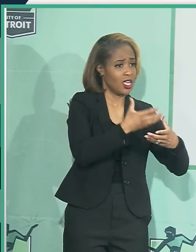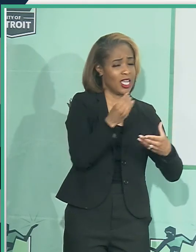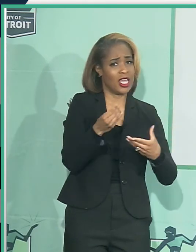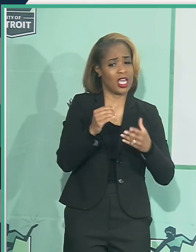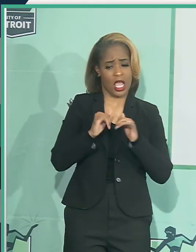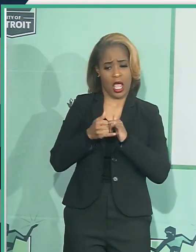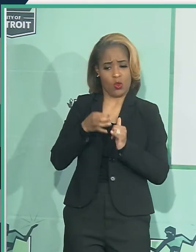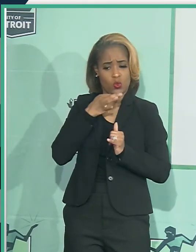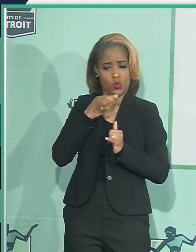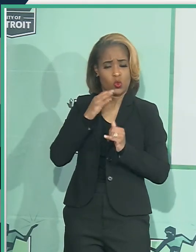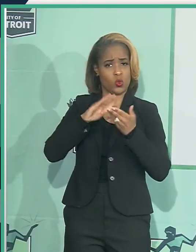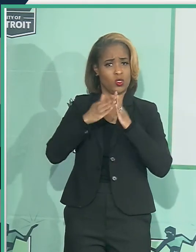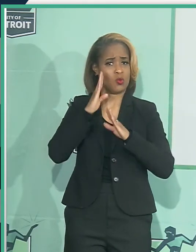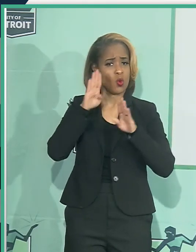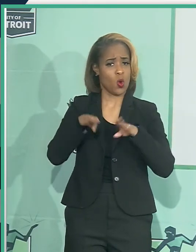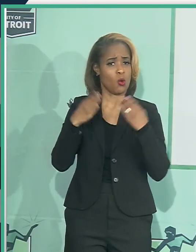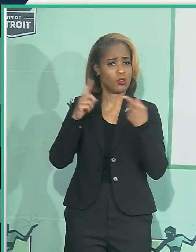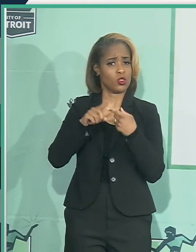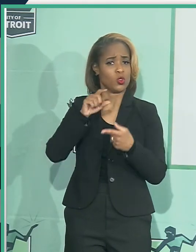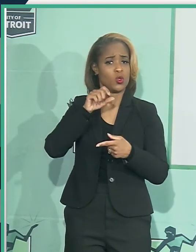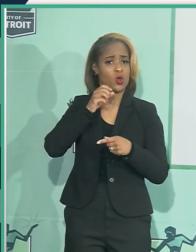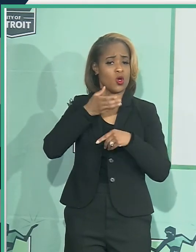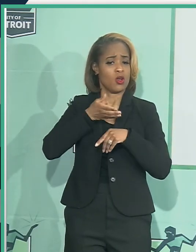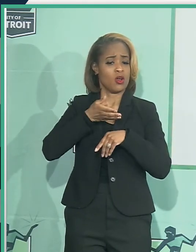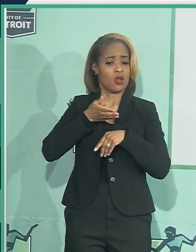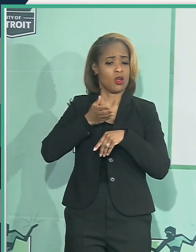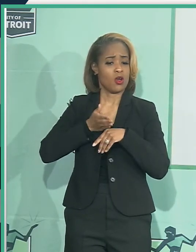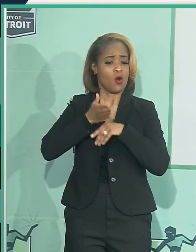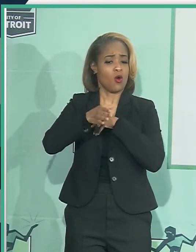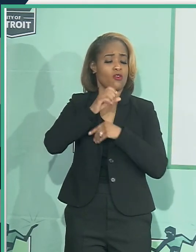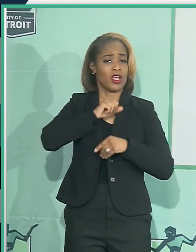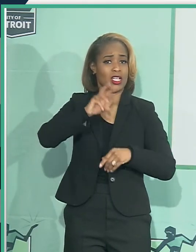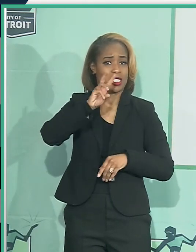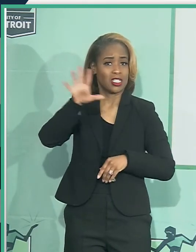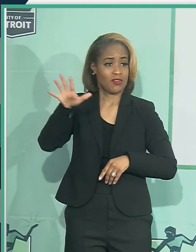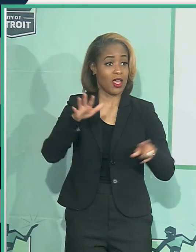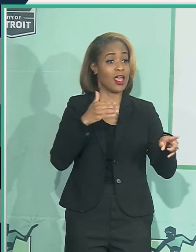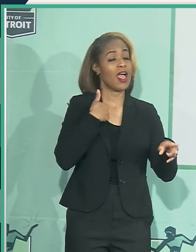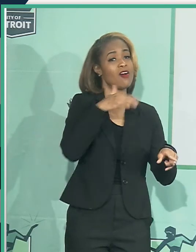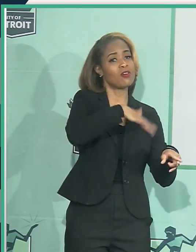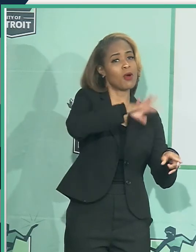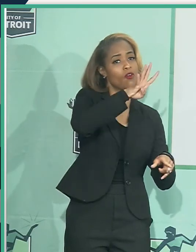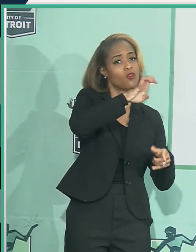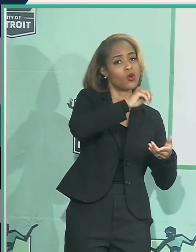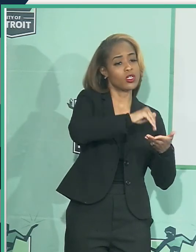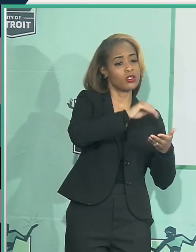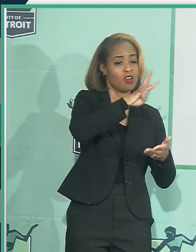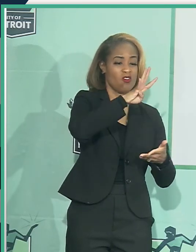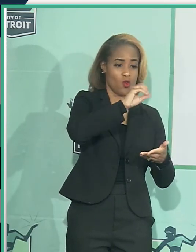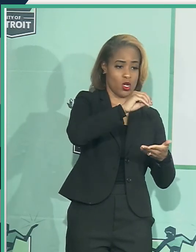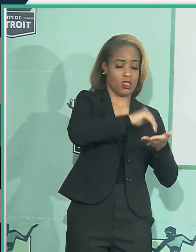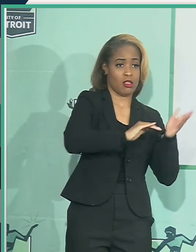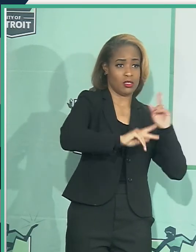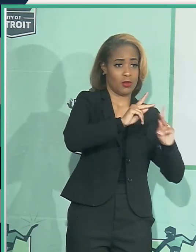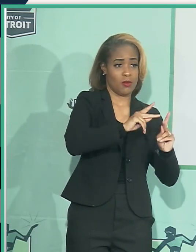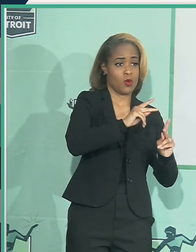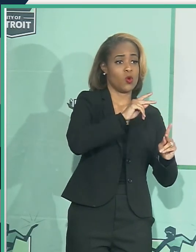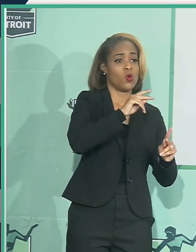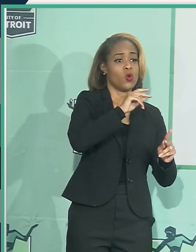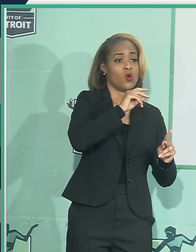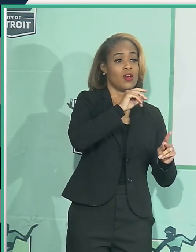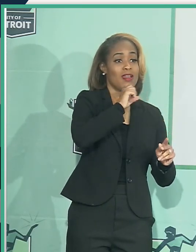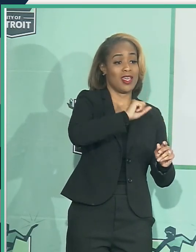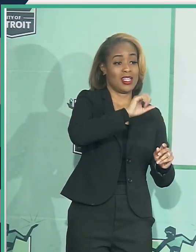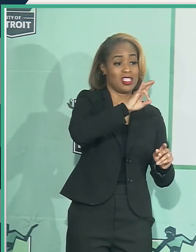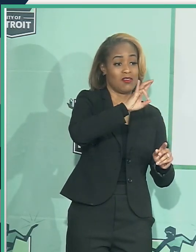will the city open up to 65 plus, given the allocation estimates? We have about 40,000 residents of this city, 75 and